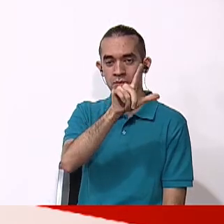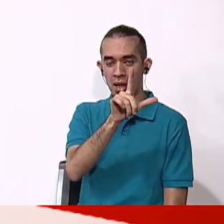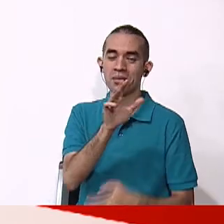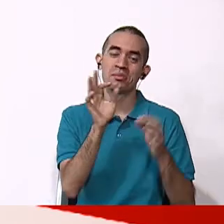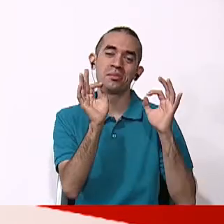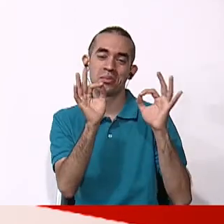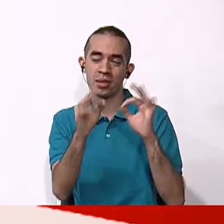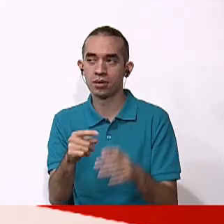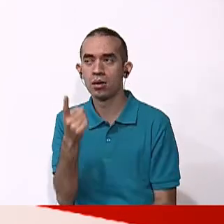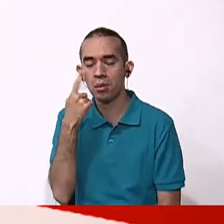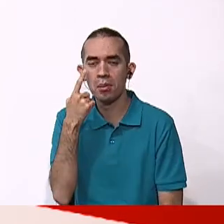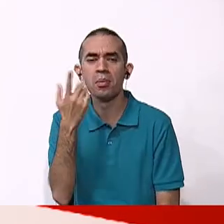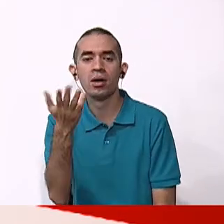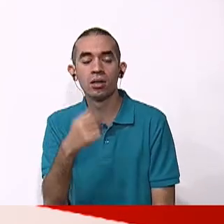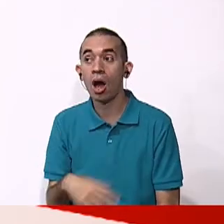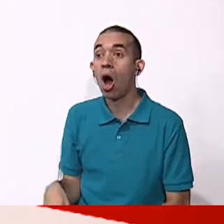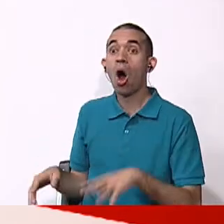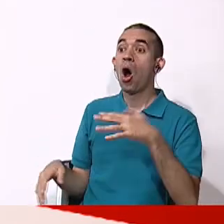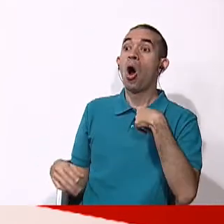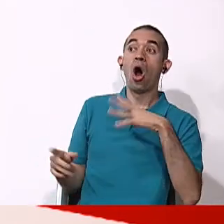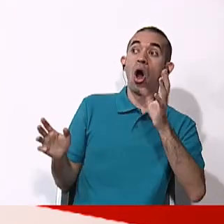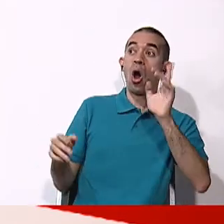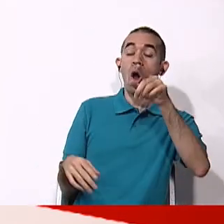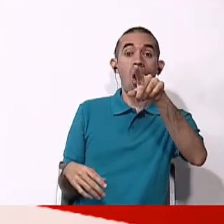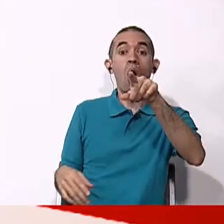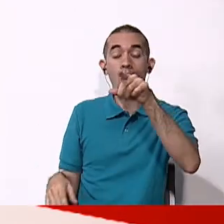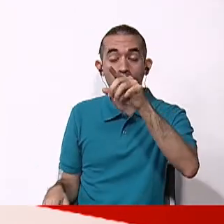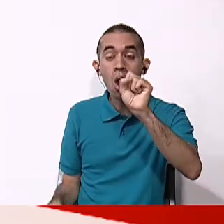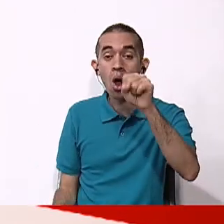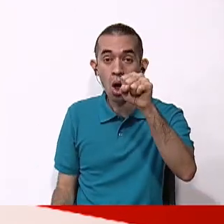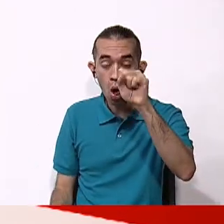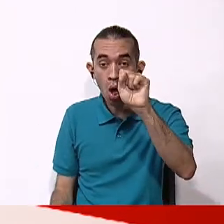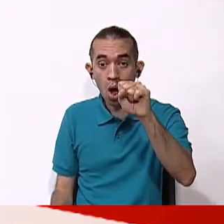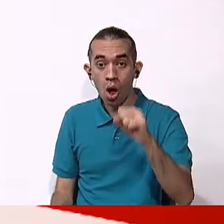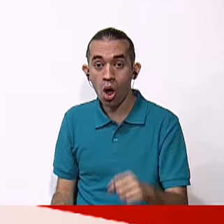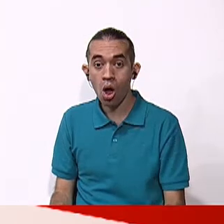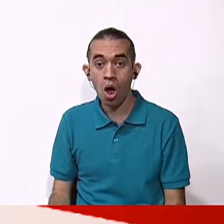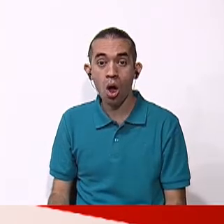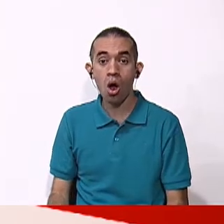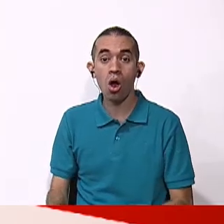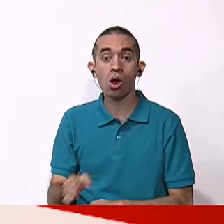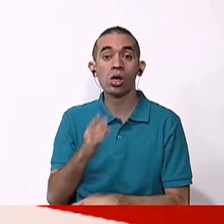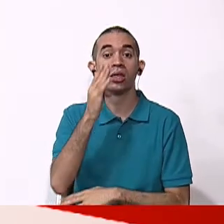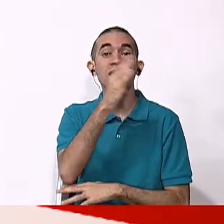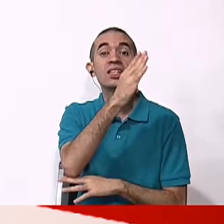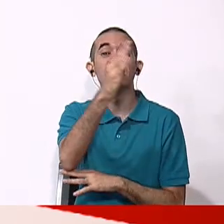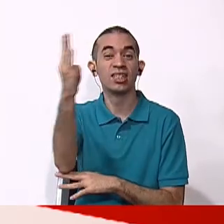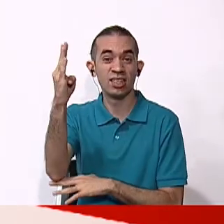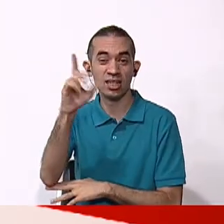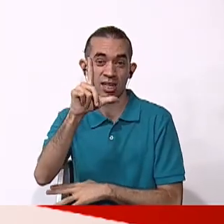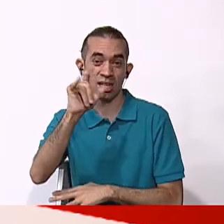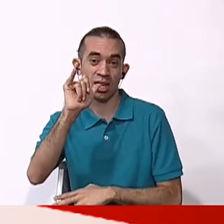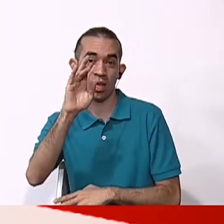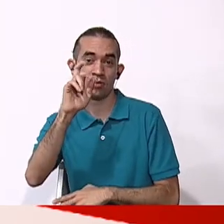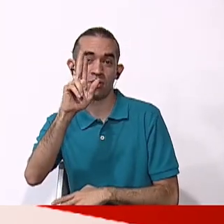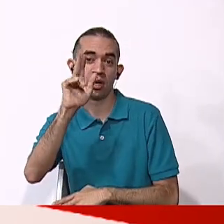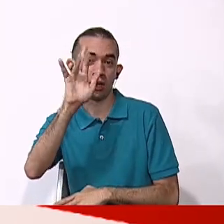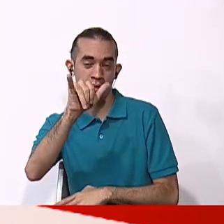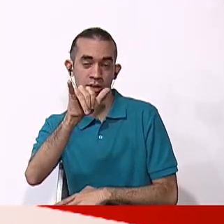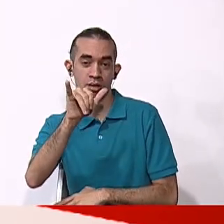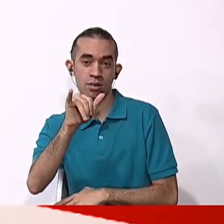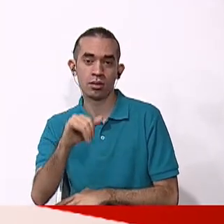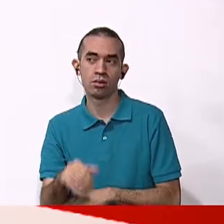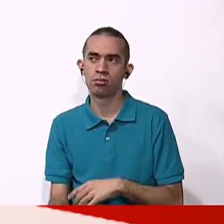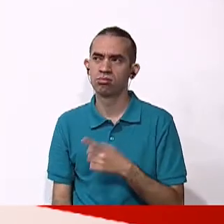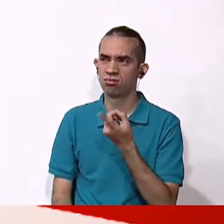And look, oh yes, this is the library, teacher.